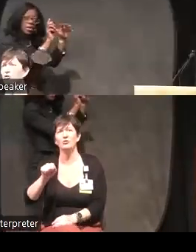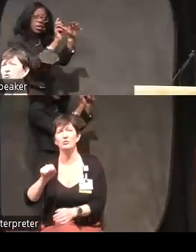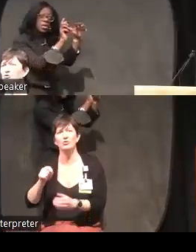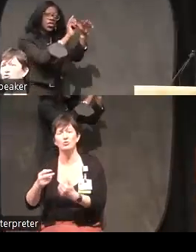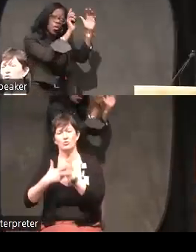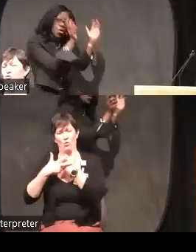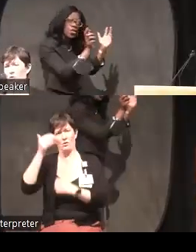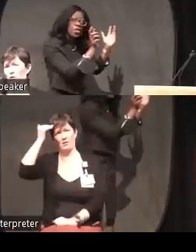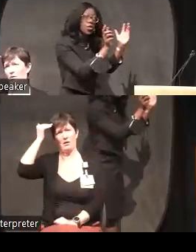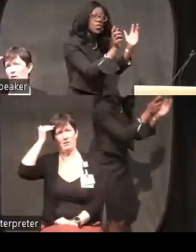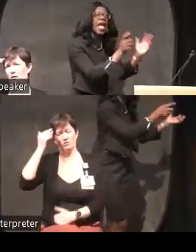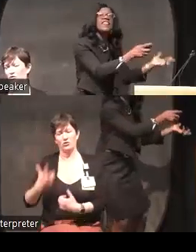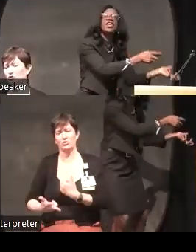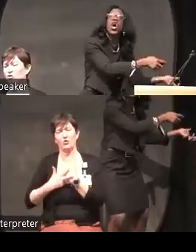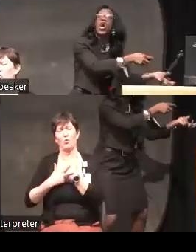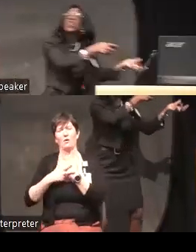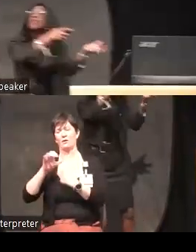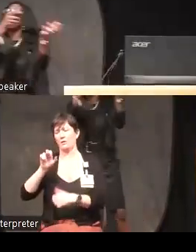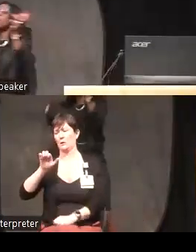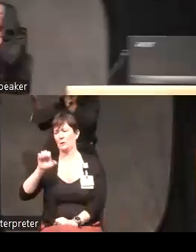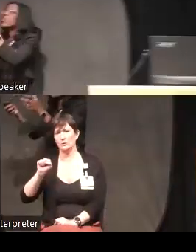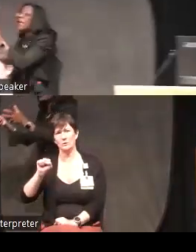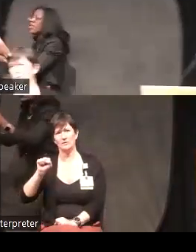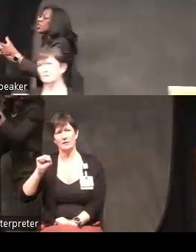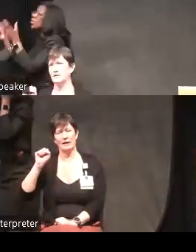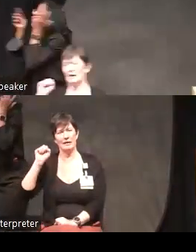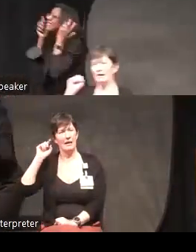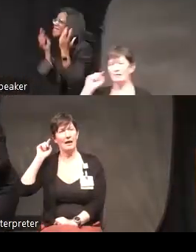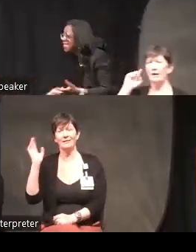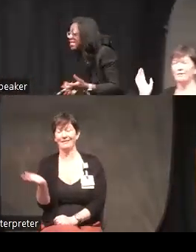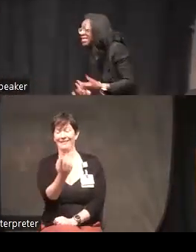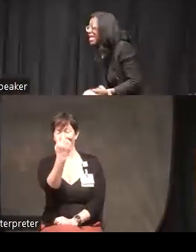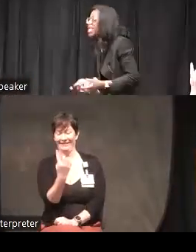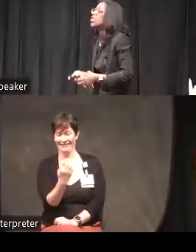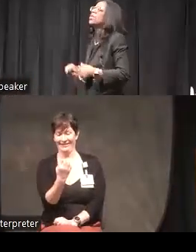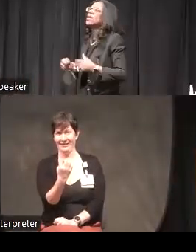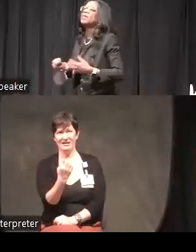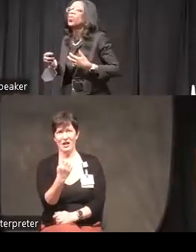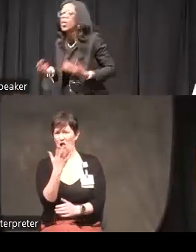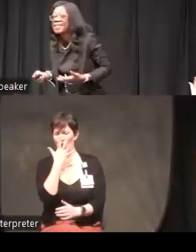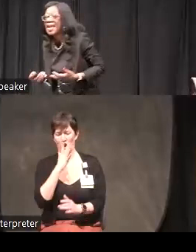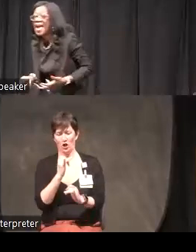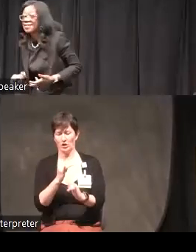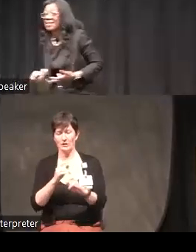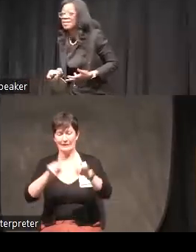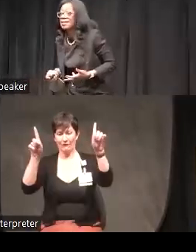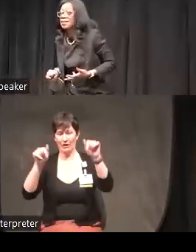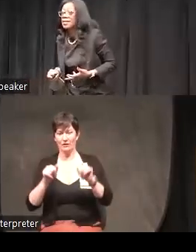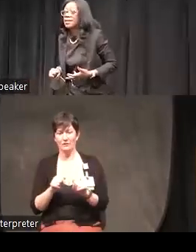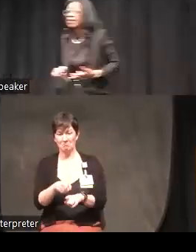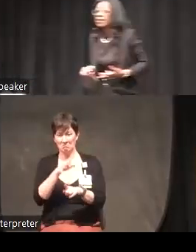knowledge, store the cues, and then call them up when your patient who looks nothing like you or comes in with an